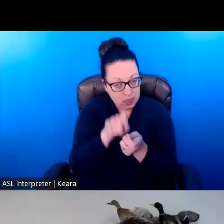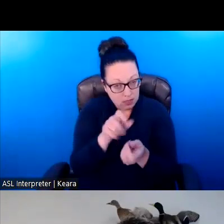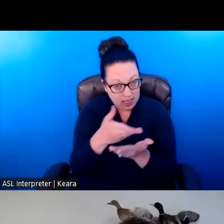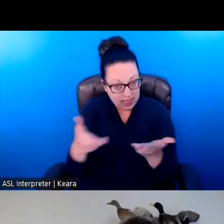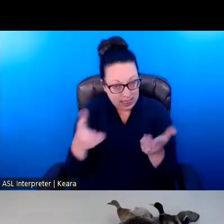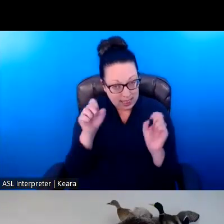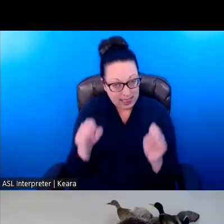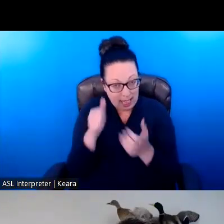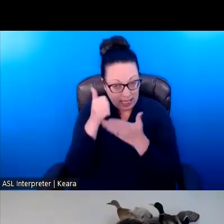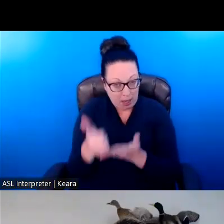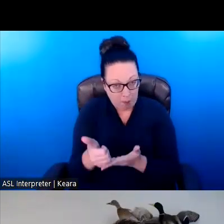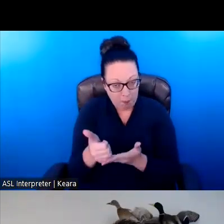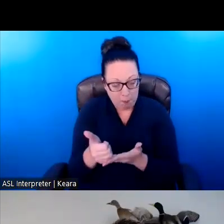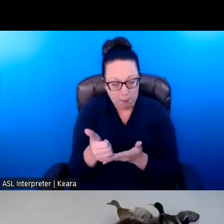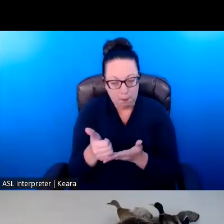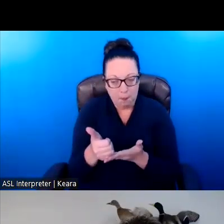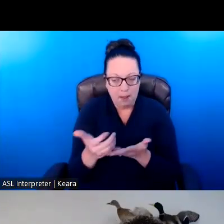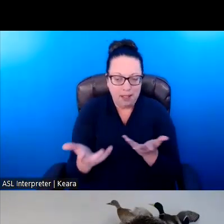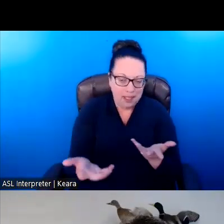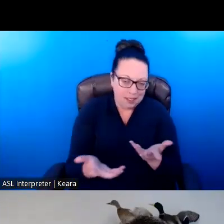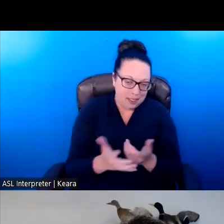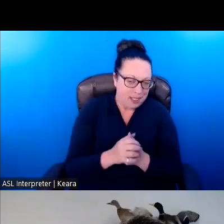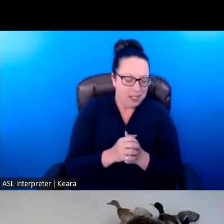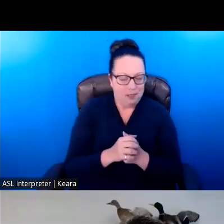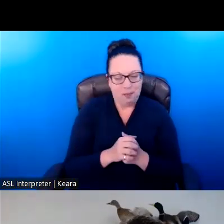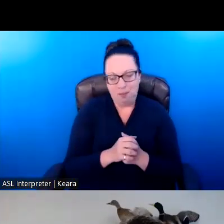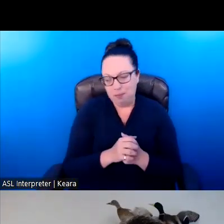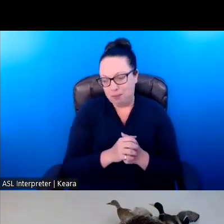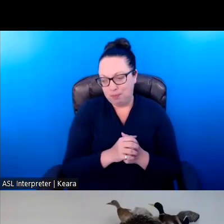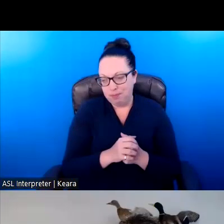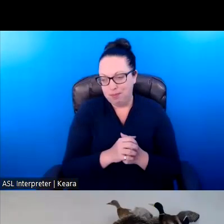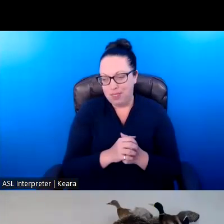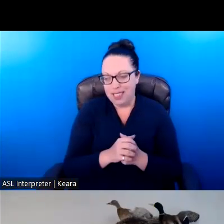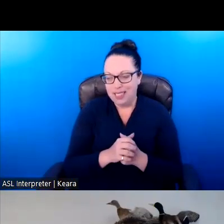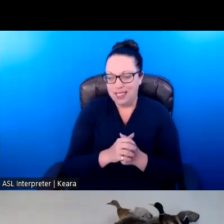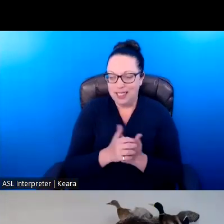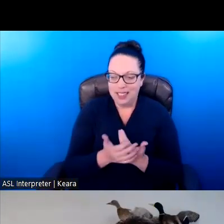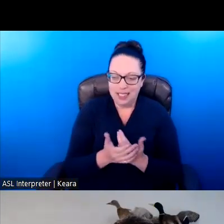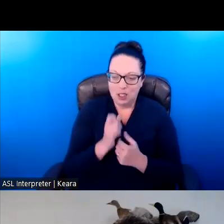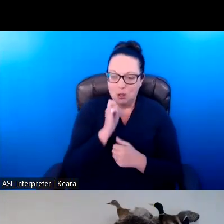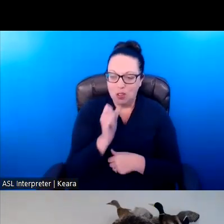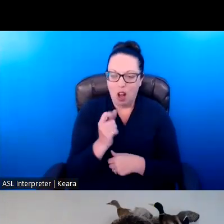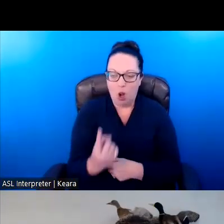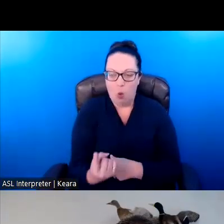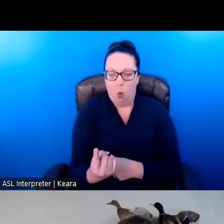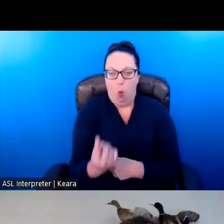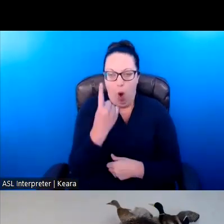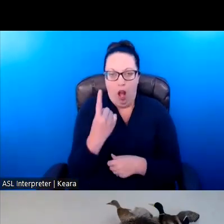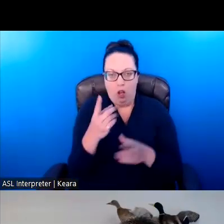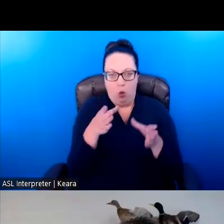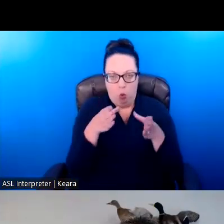not necessarily that, that there's one way